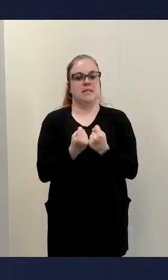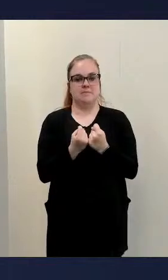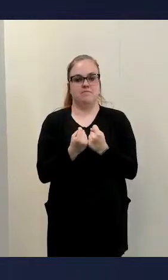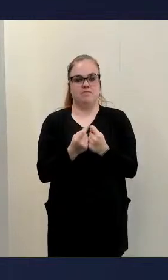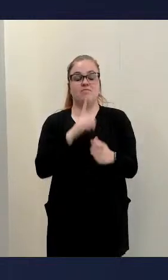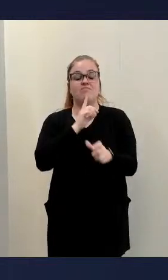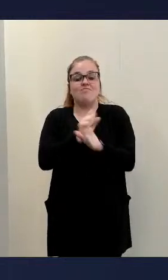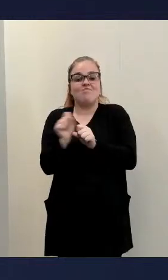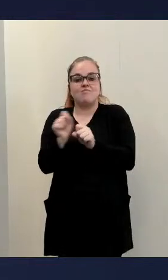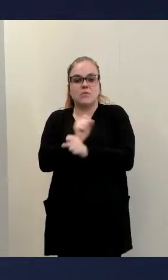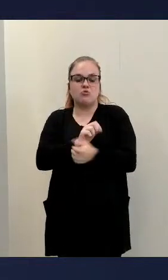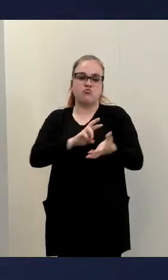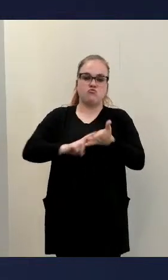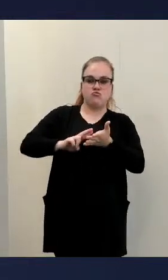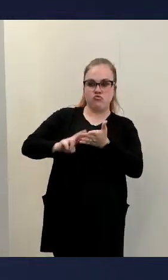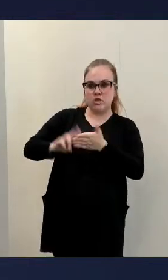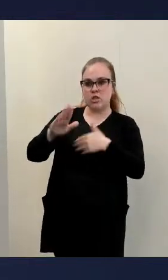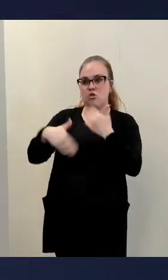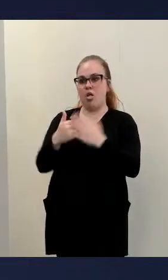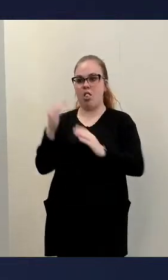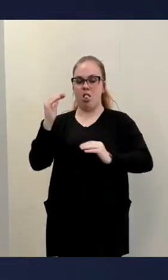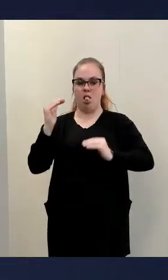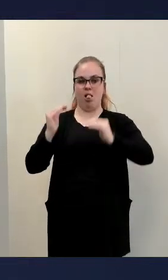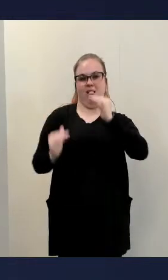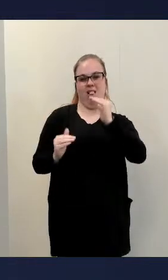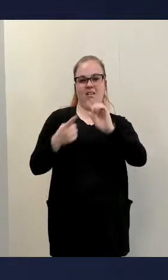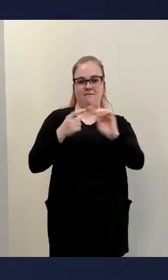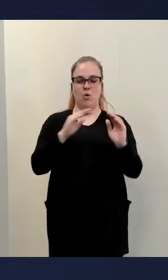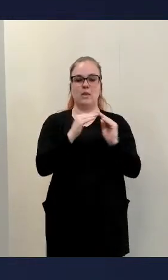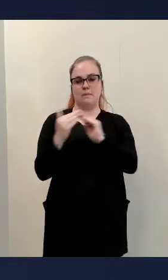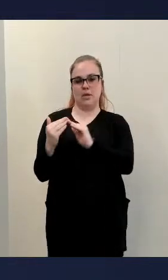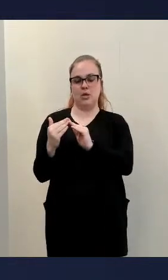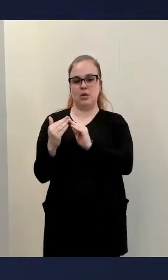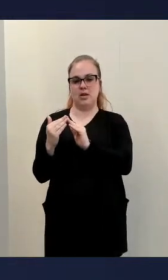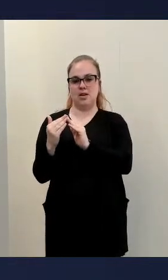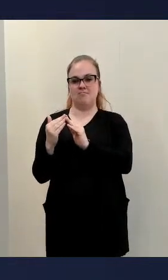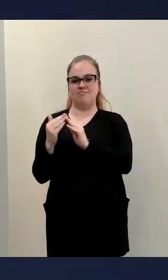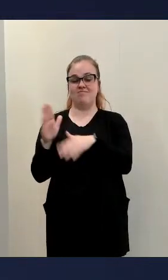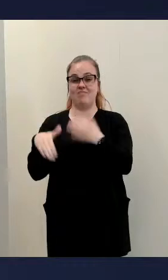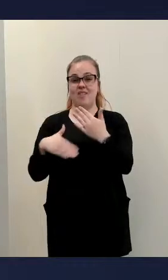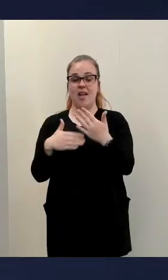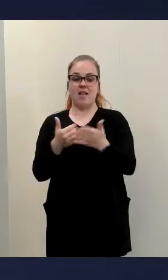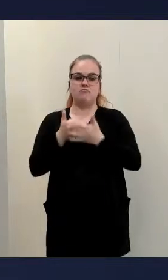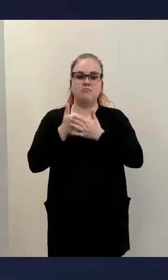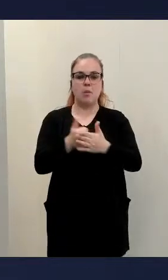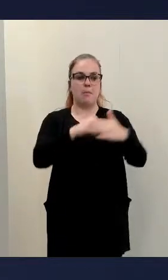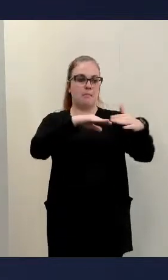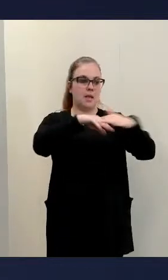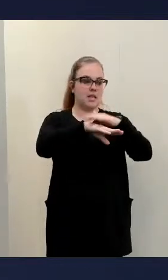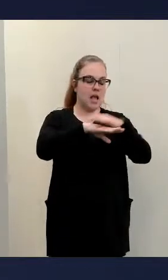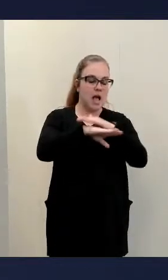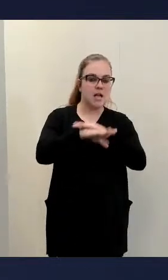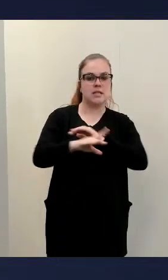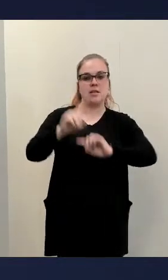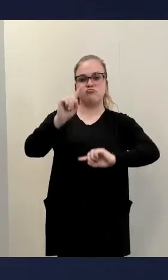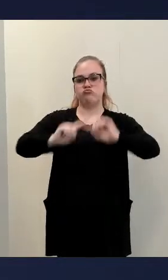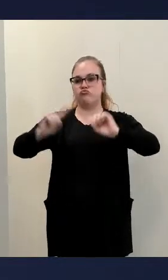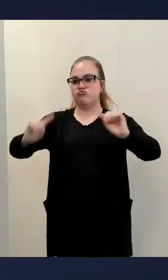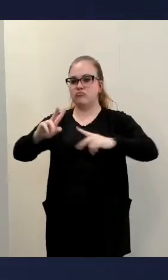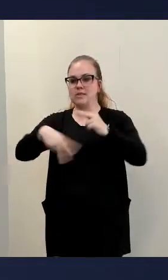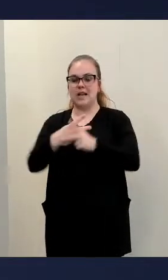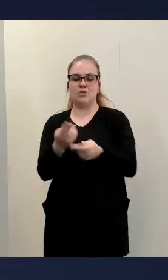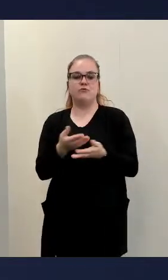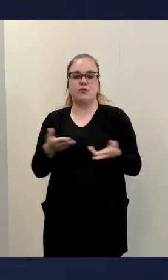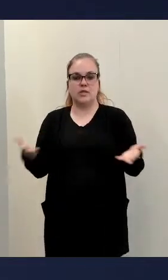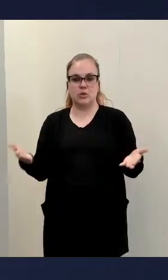is actually researching the disparities of marginalized communities and bringing forth access and different types of